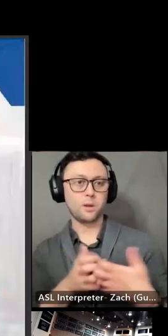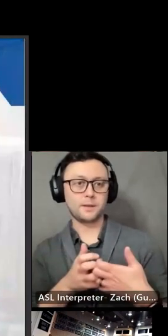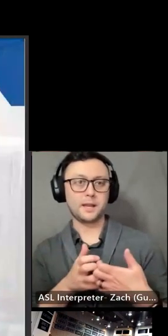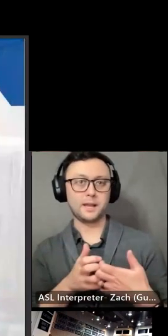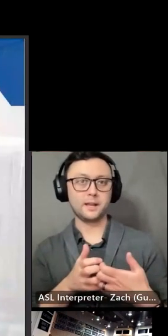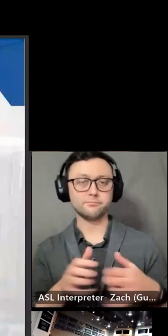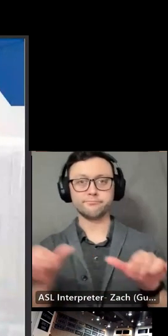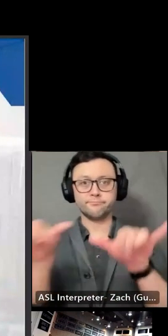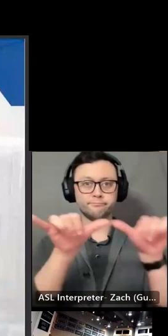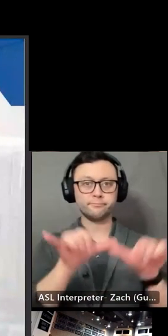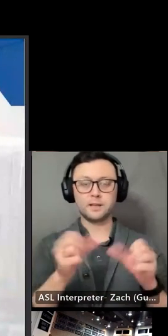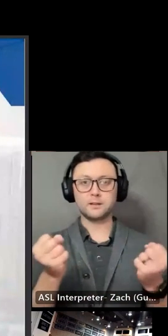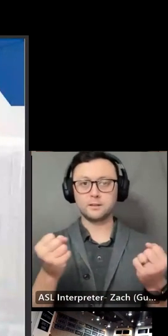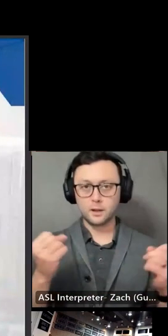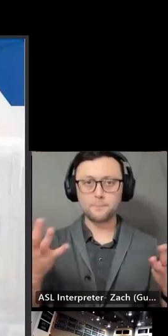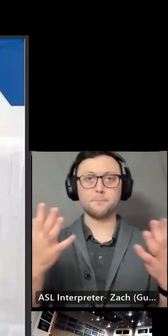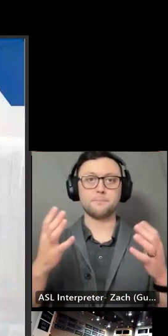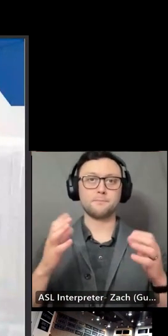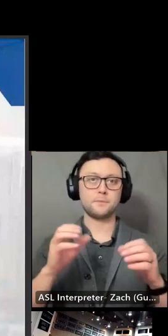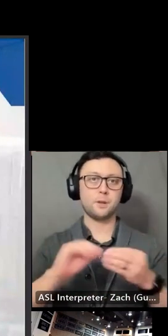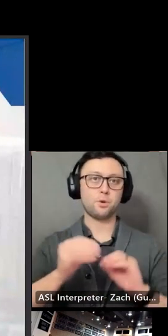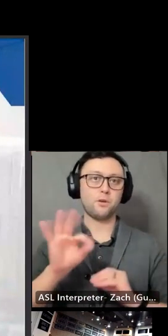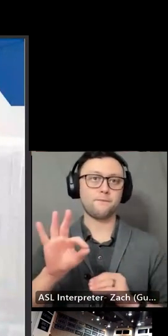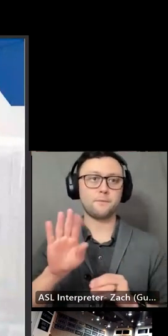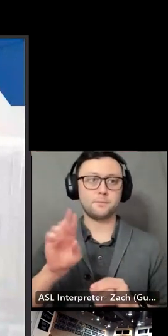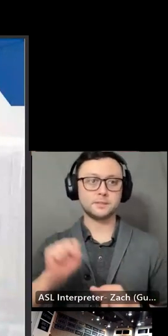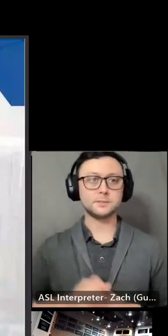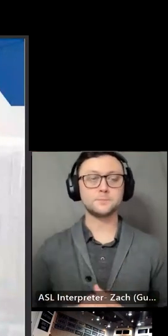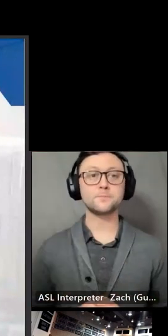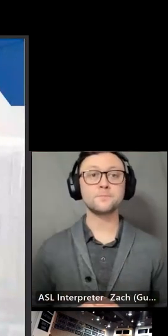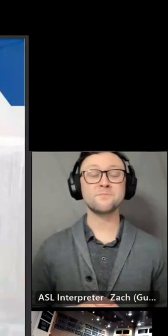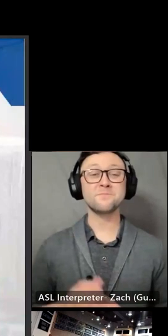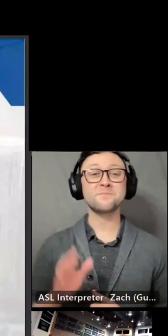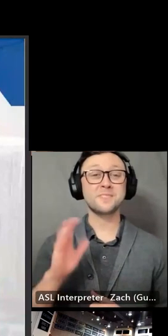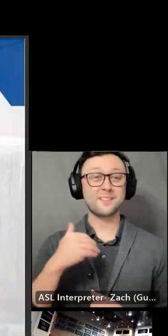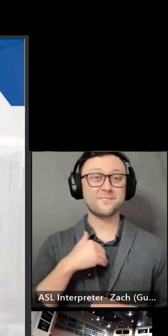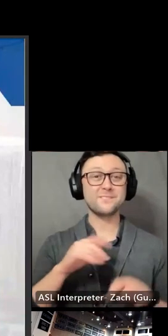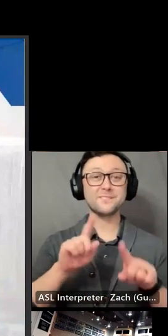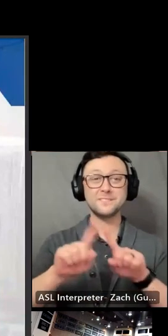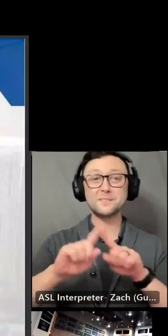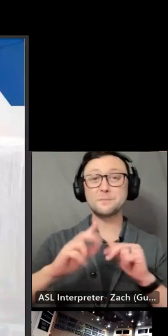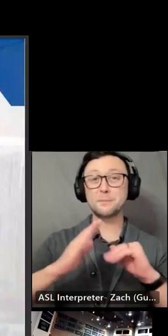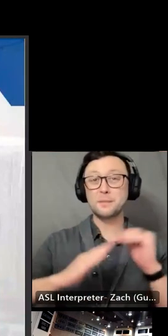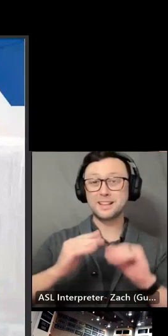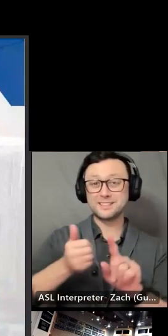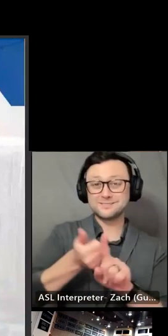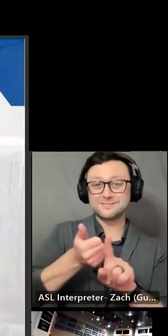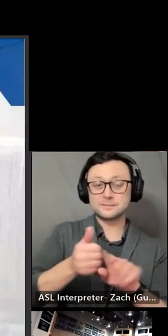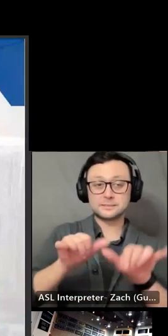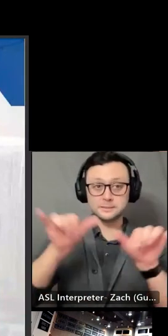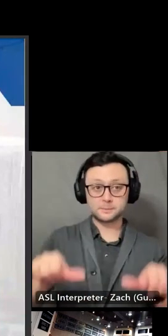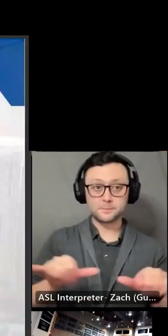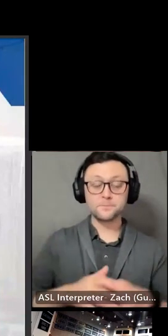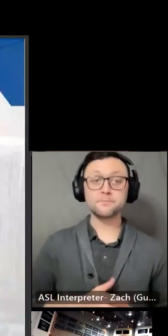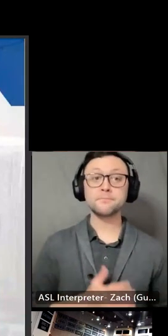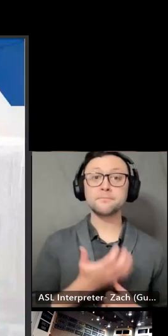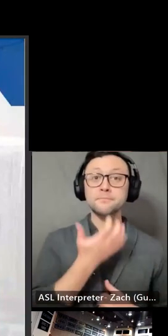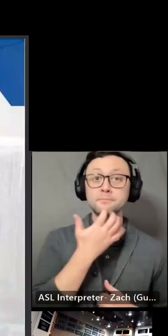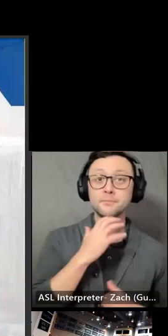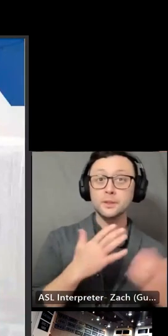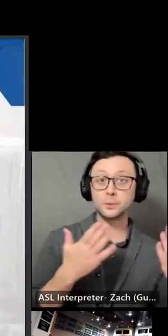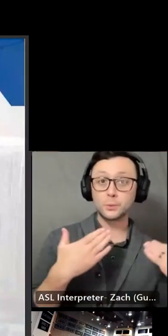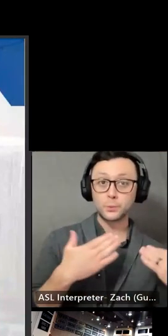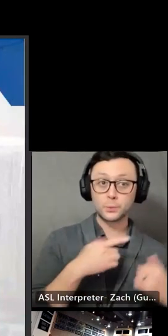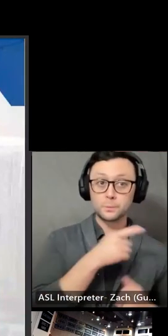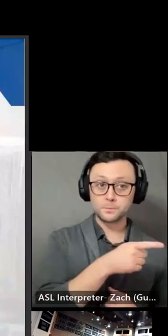We also have a number of sustainability and resiliency features that we've included in this design. In terms of heating and cooling,